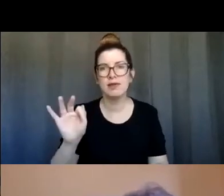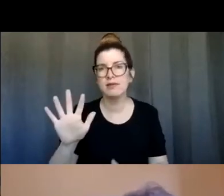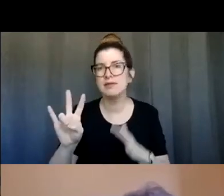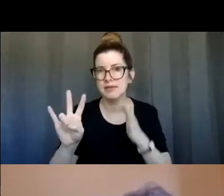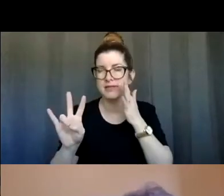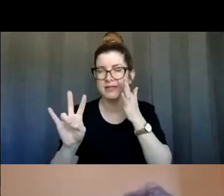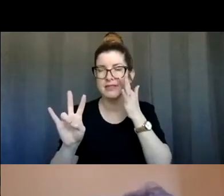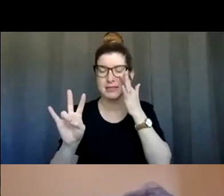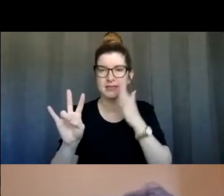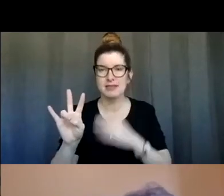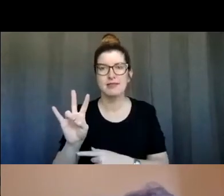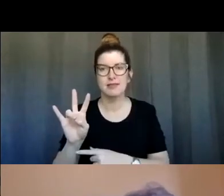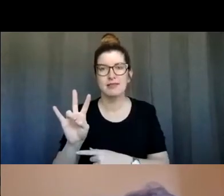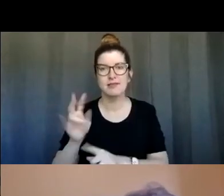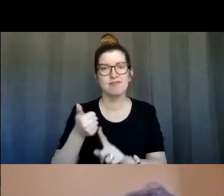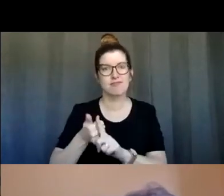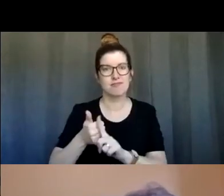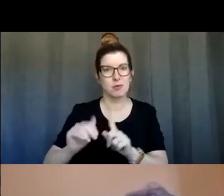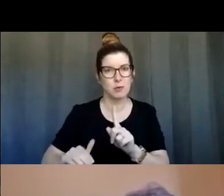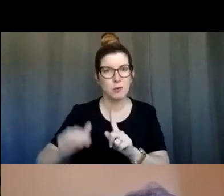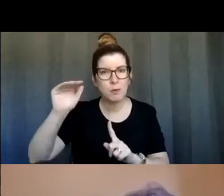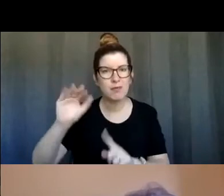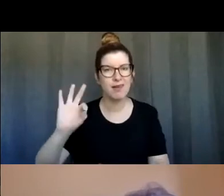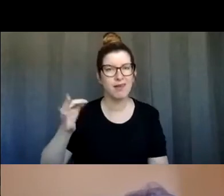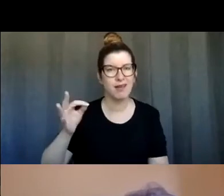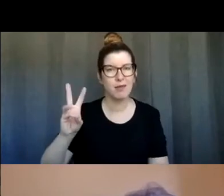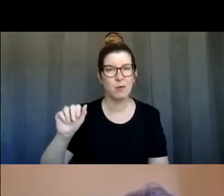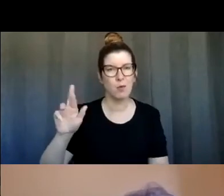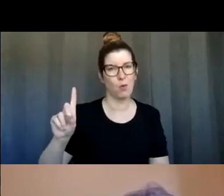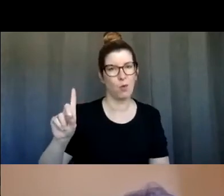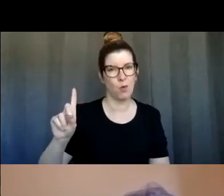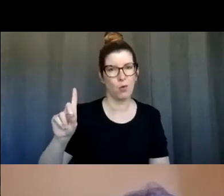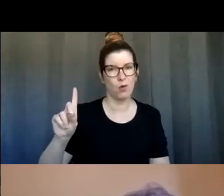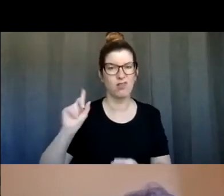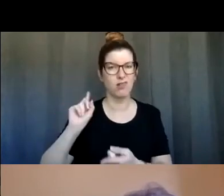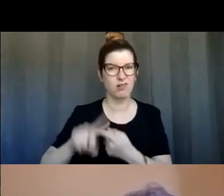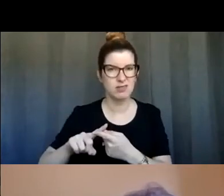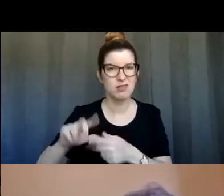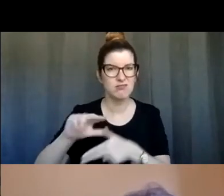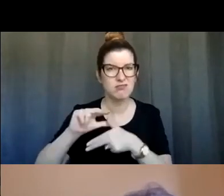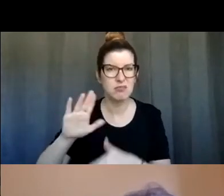1957, mm-hmm. and she grew up in a ninth ward early on until Betsy came, you know, and